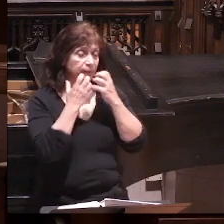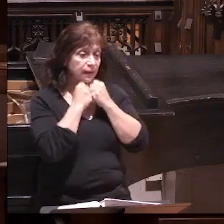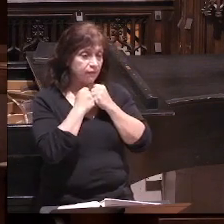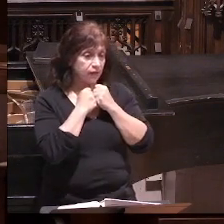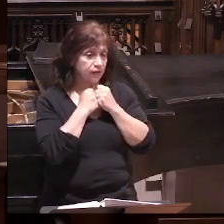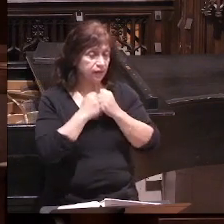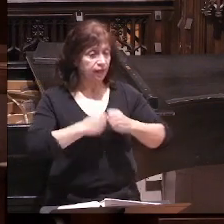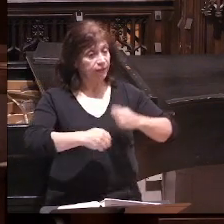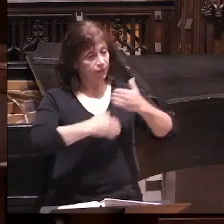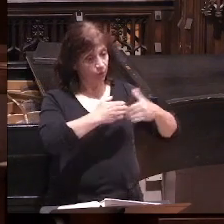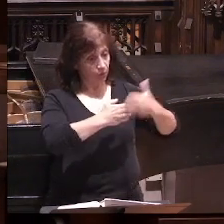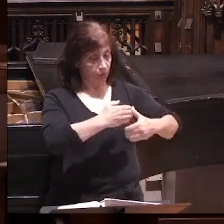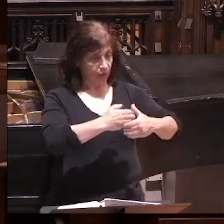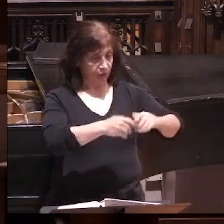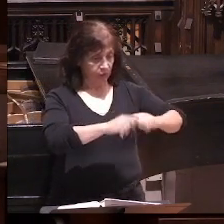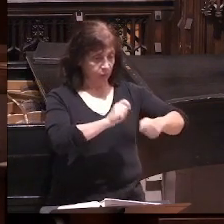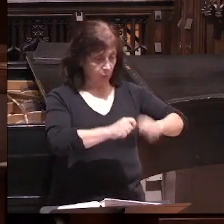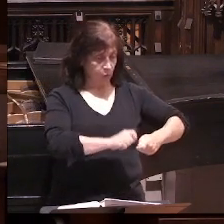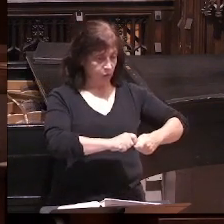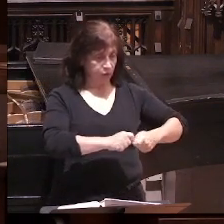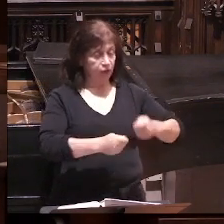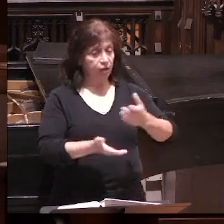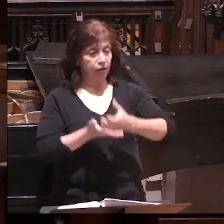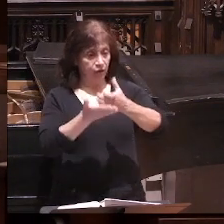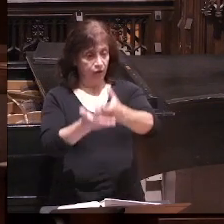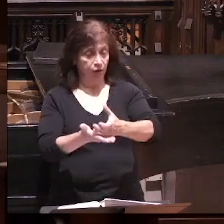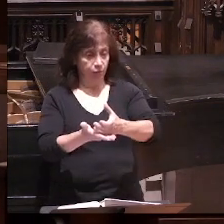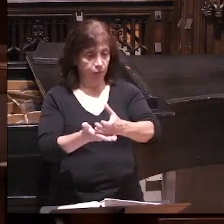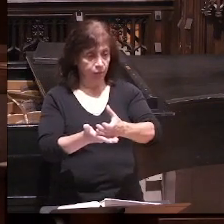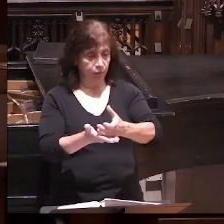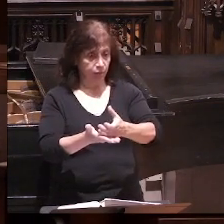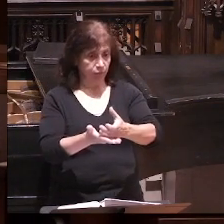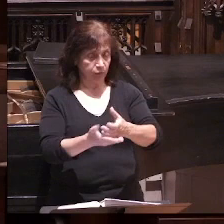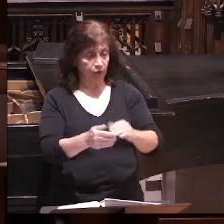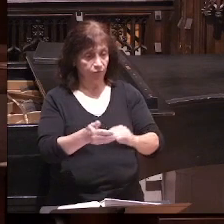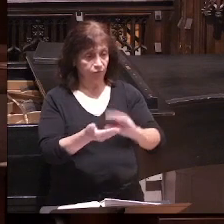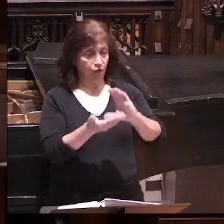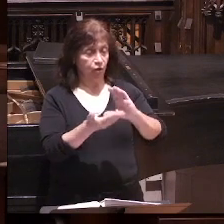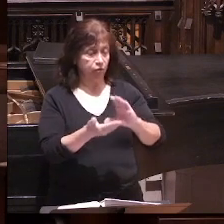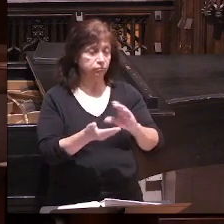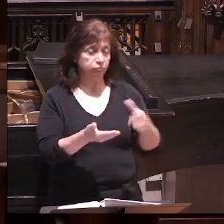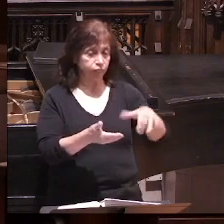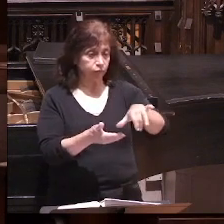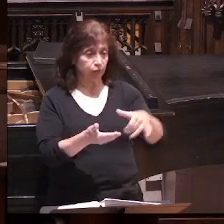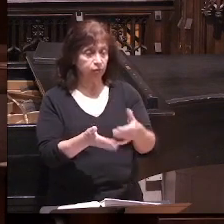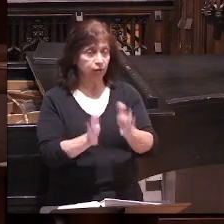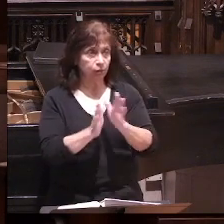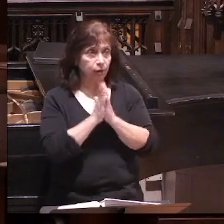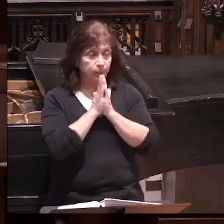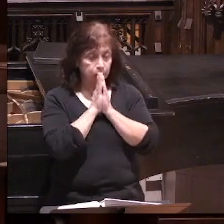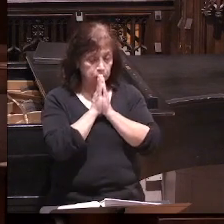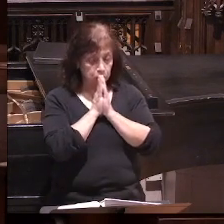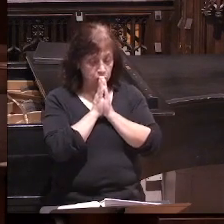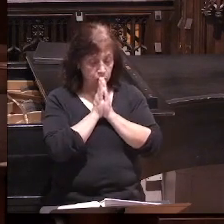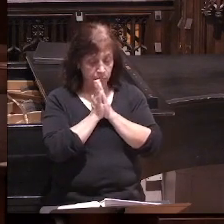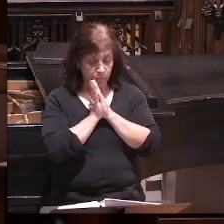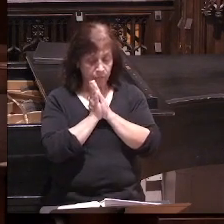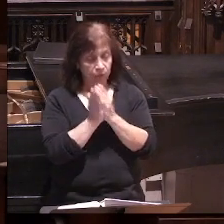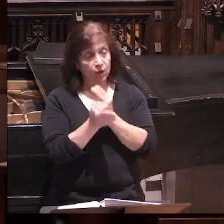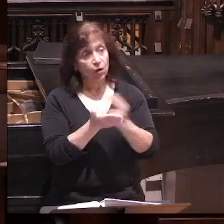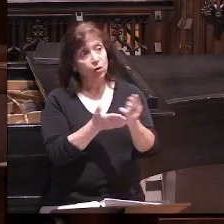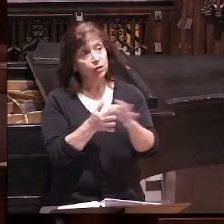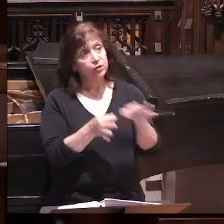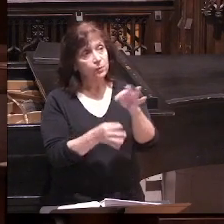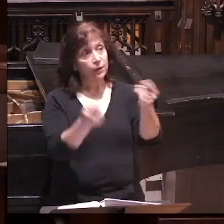Beloved, the bread is broken and the cup is full. Let us pray. Holy